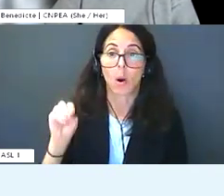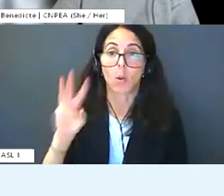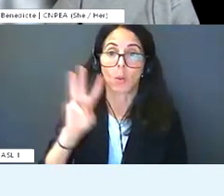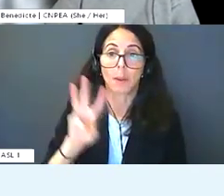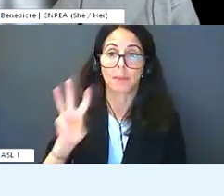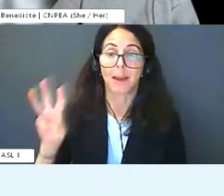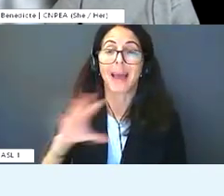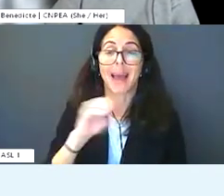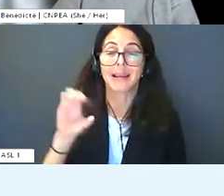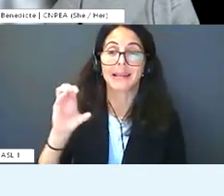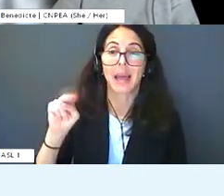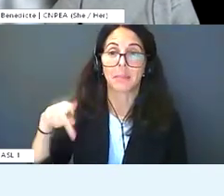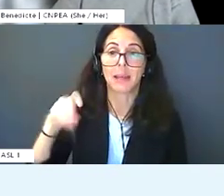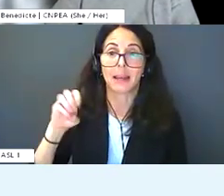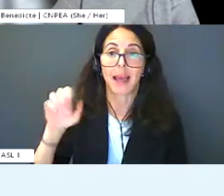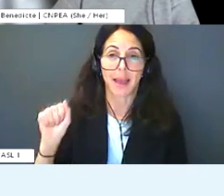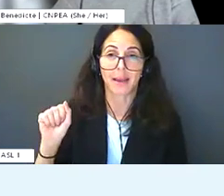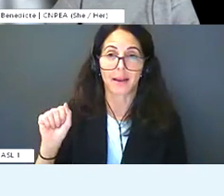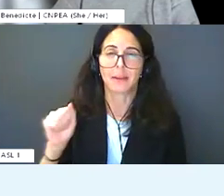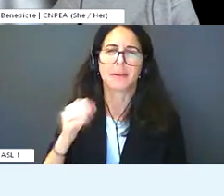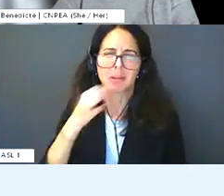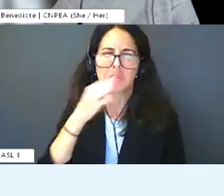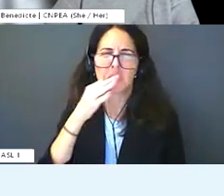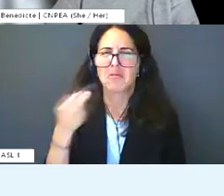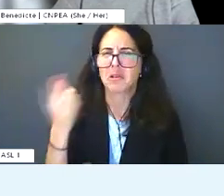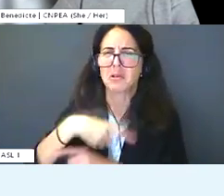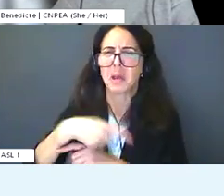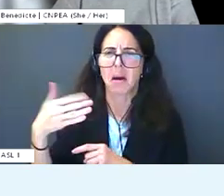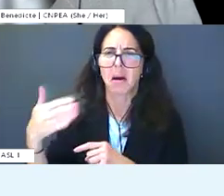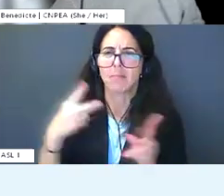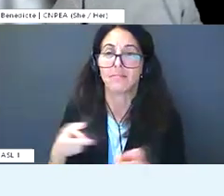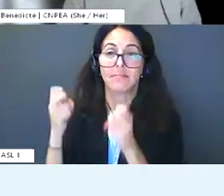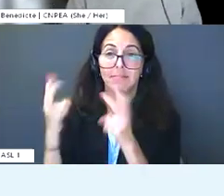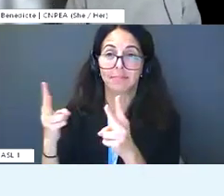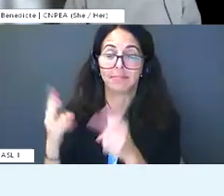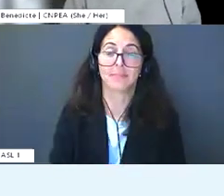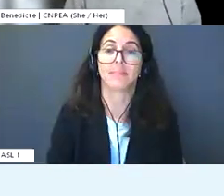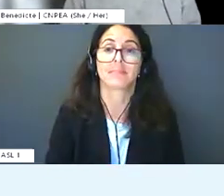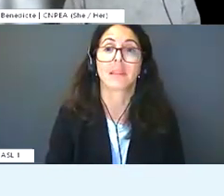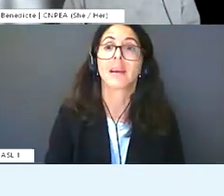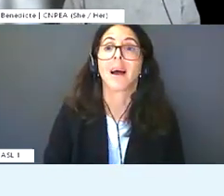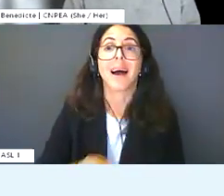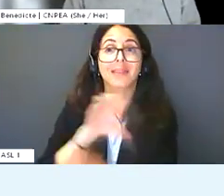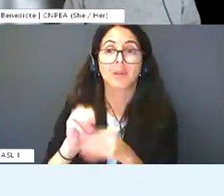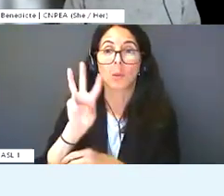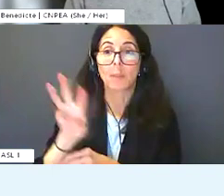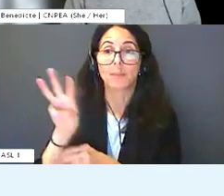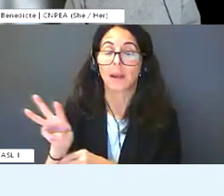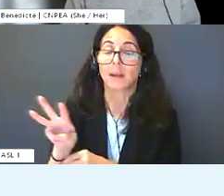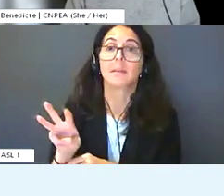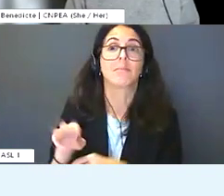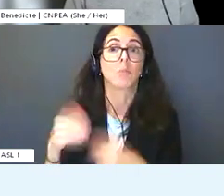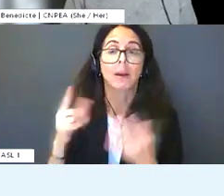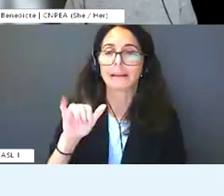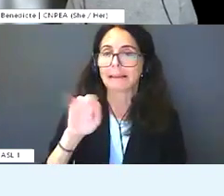the CNPA websites in the next coming days. That will also include any links that Benedict shares during